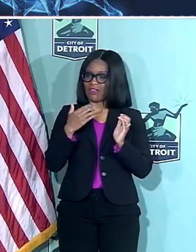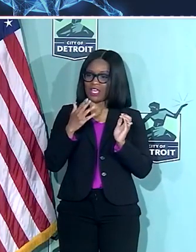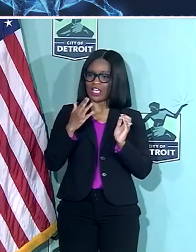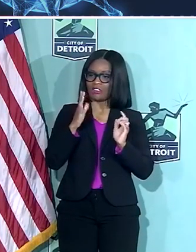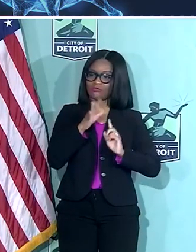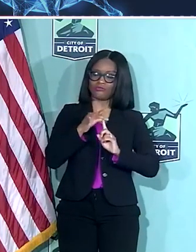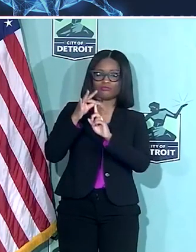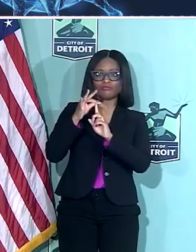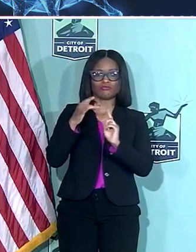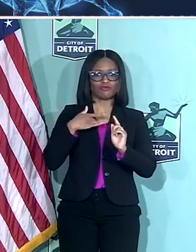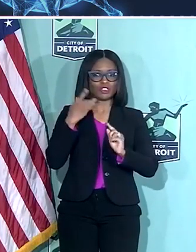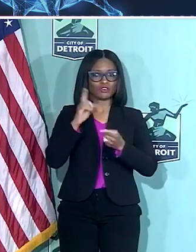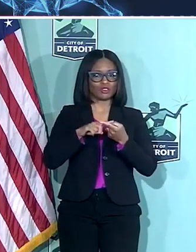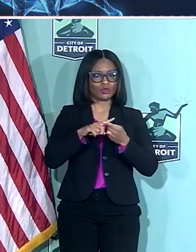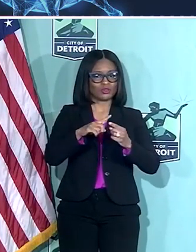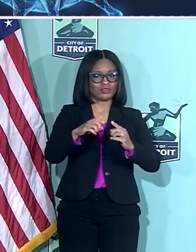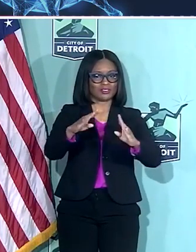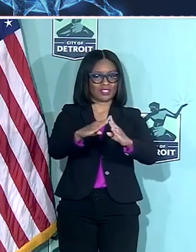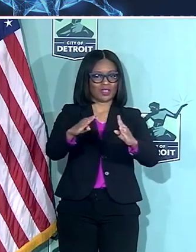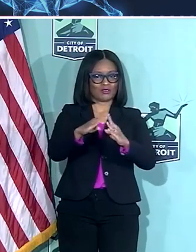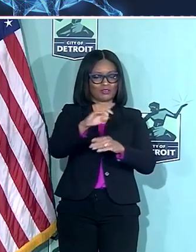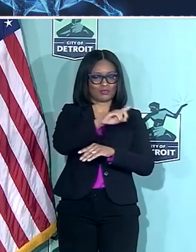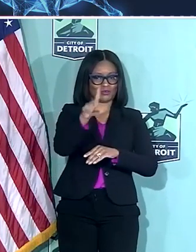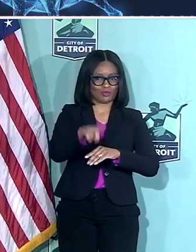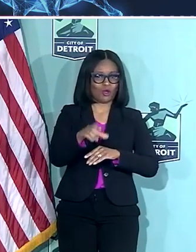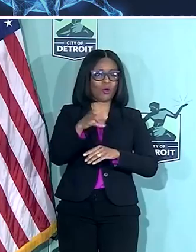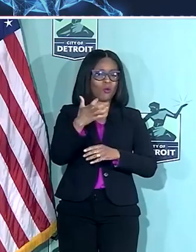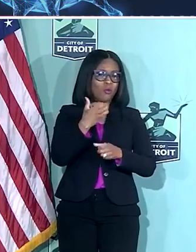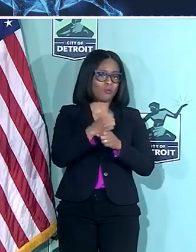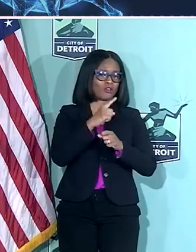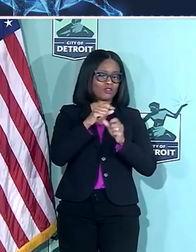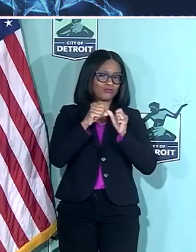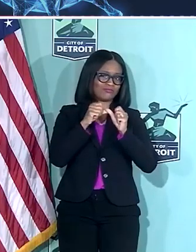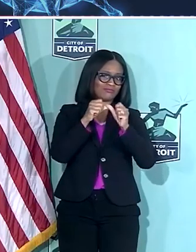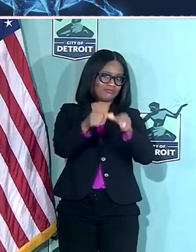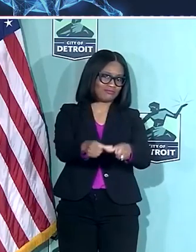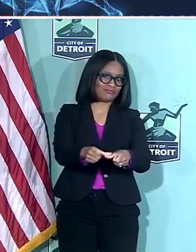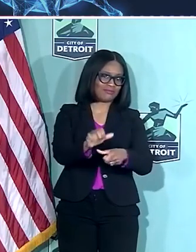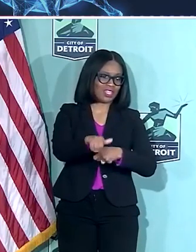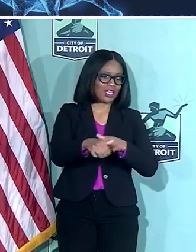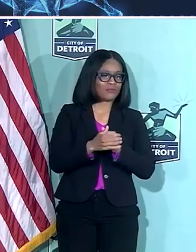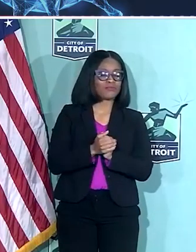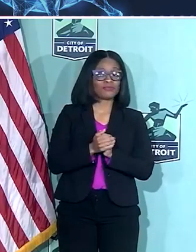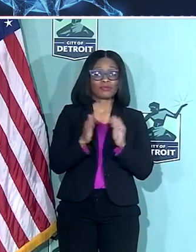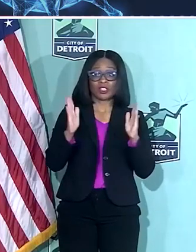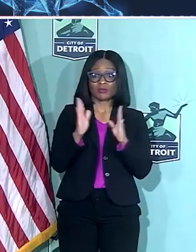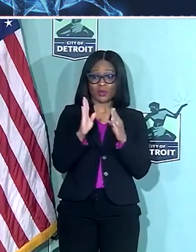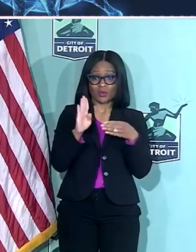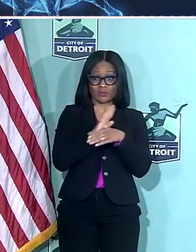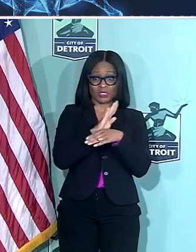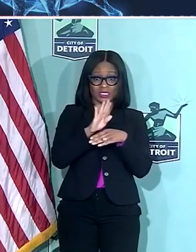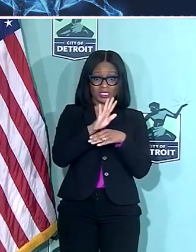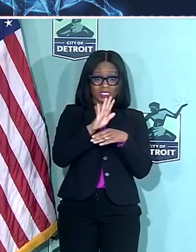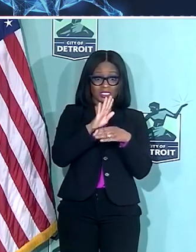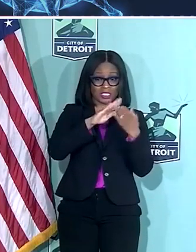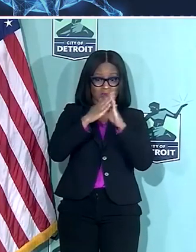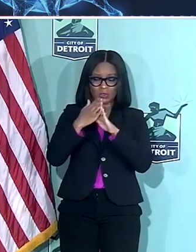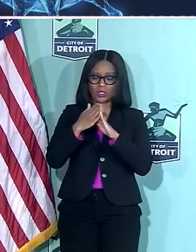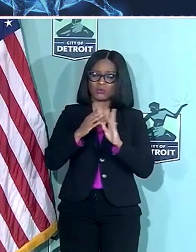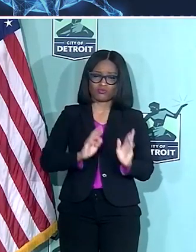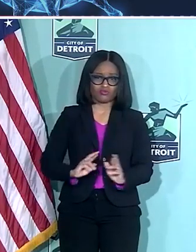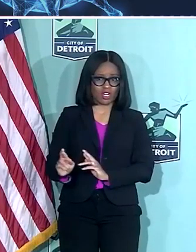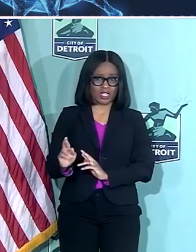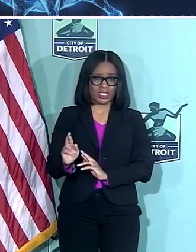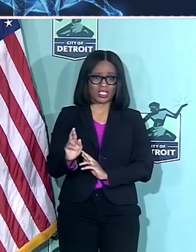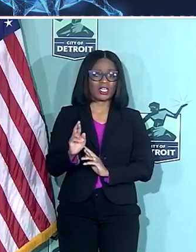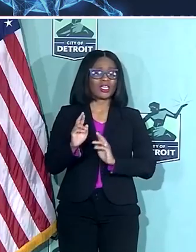and we certainly want to make sure that it stays that way. Our small business community is ready. As the mayor expressed, there's perhaps been no